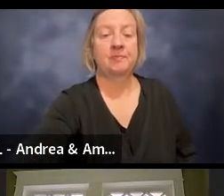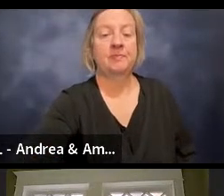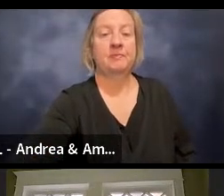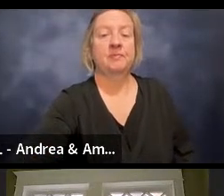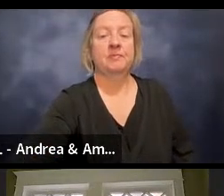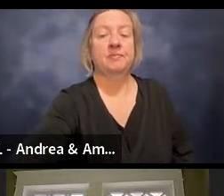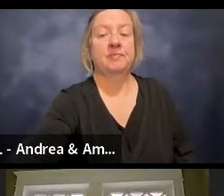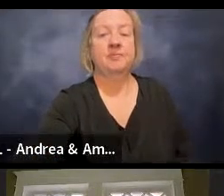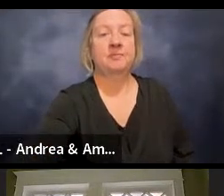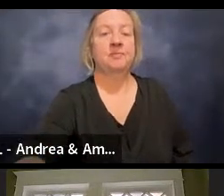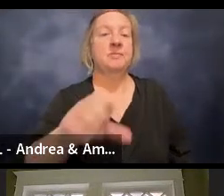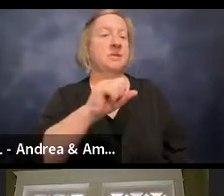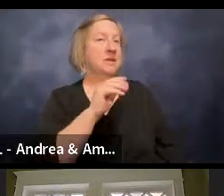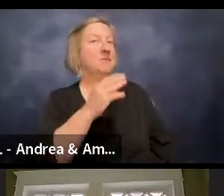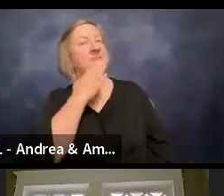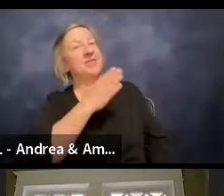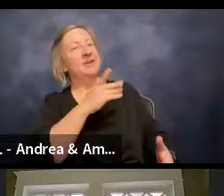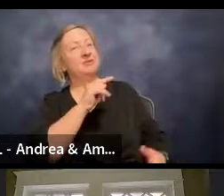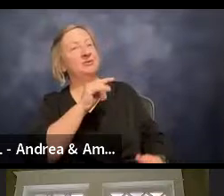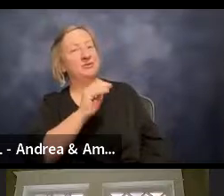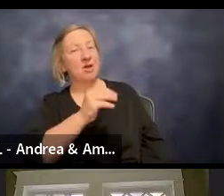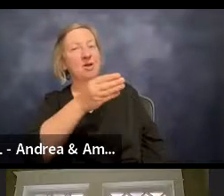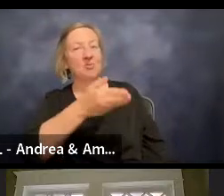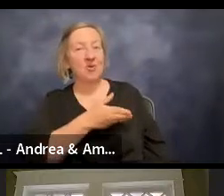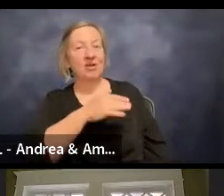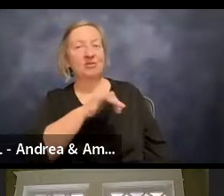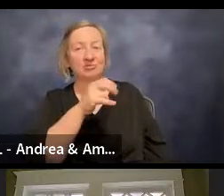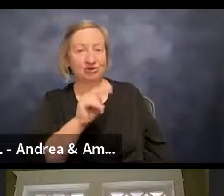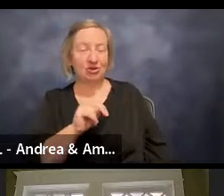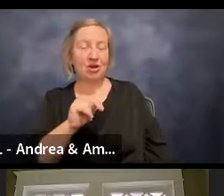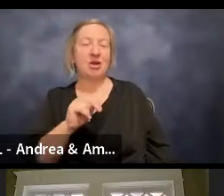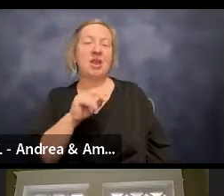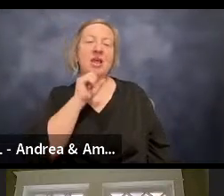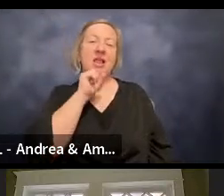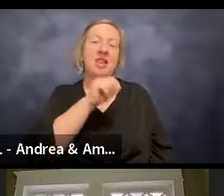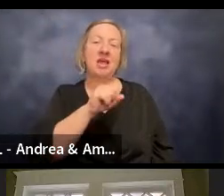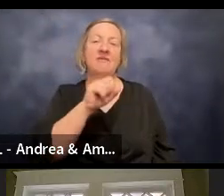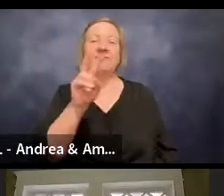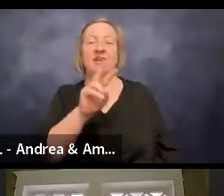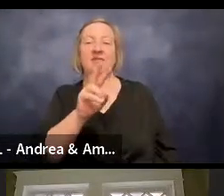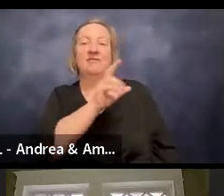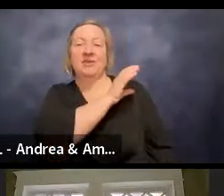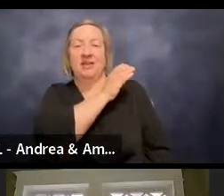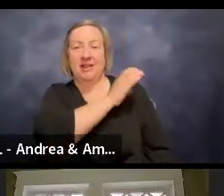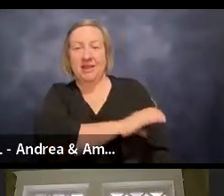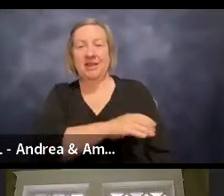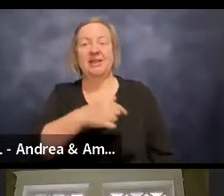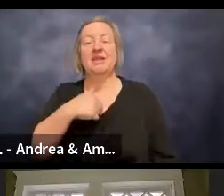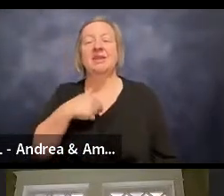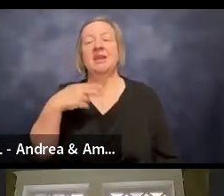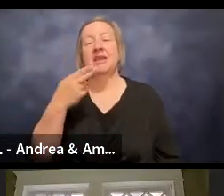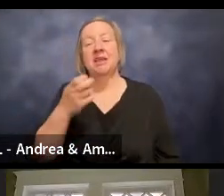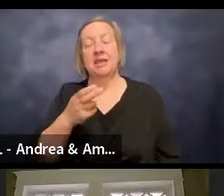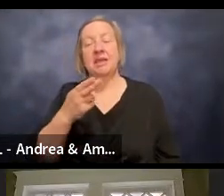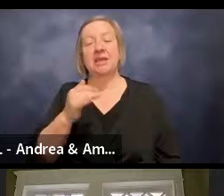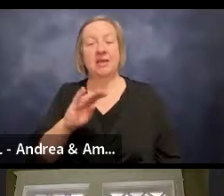Thank you, Tom. And I want to say welcome, John. Love Vancouver Clinic. So my pronouns are he,